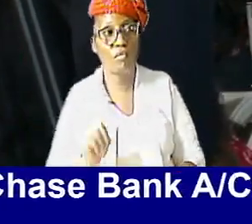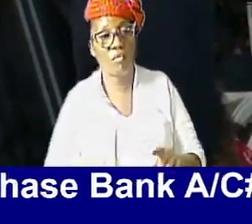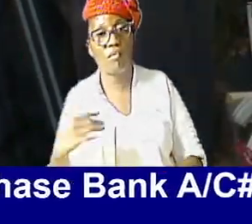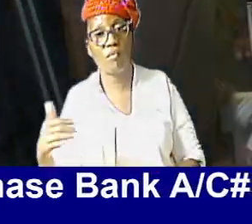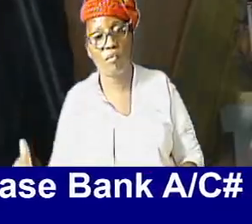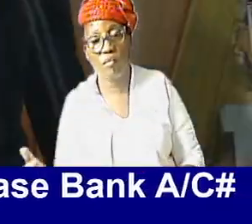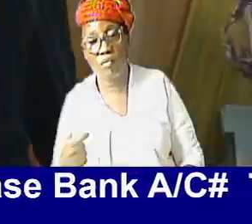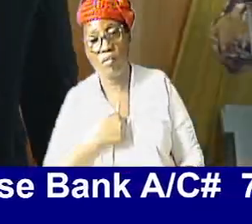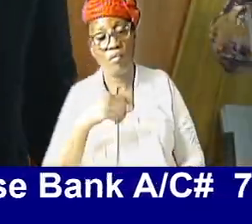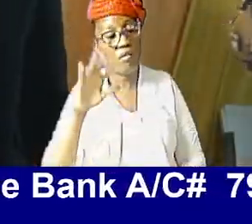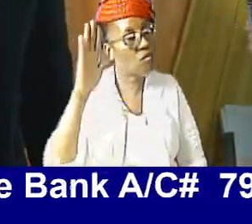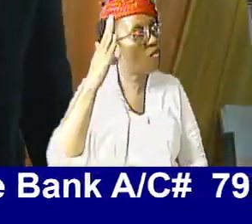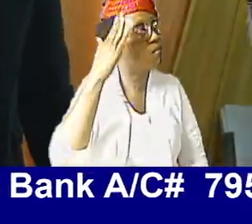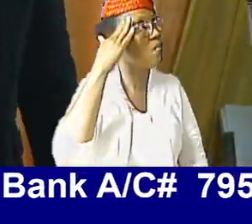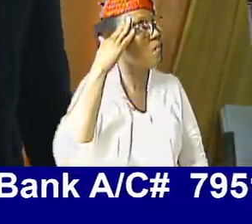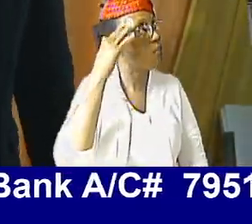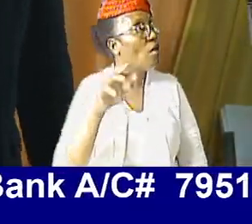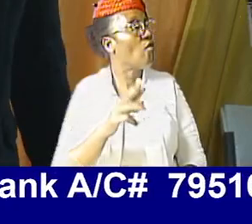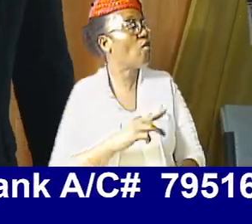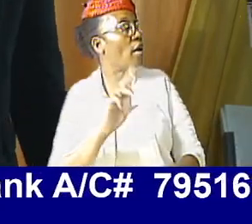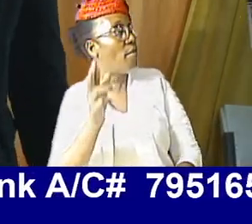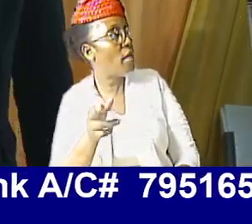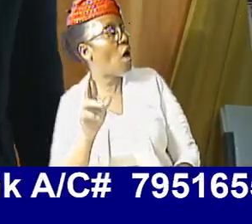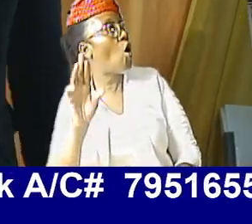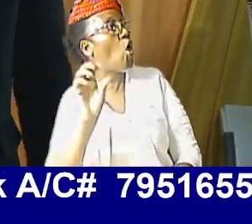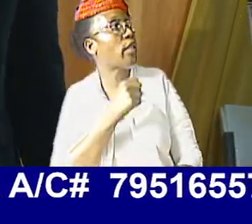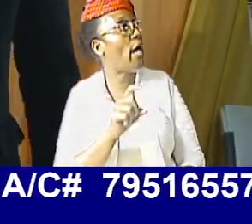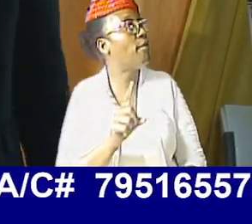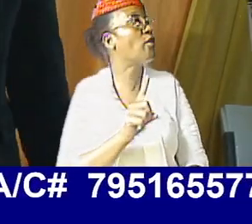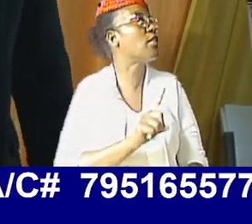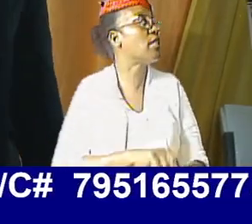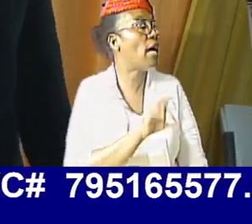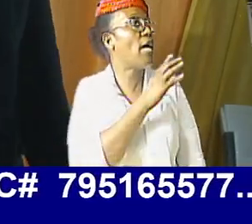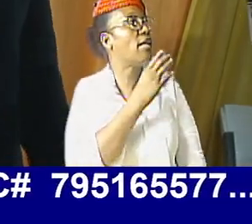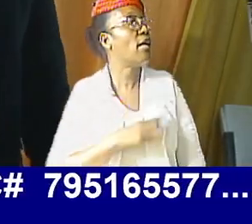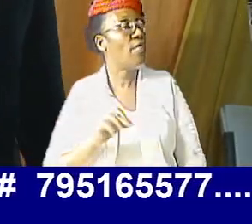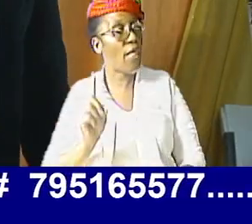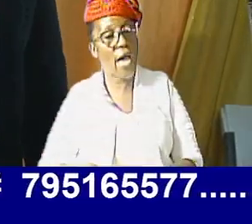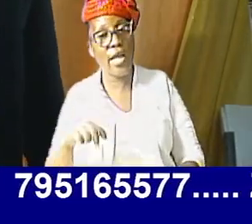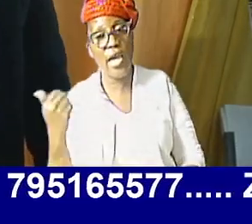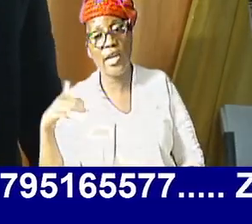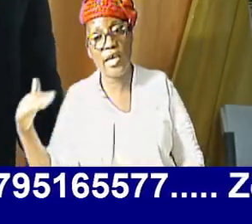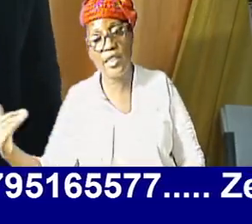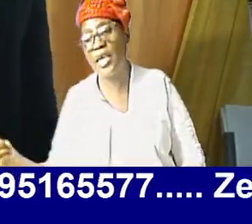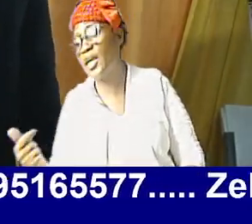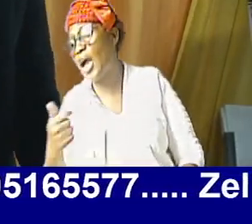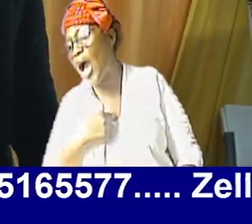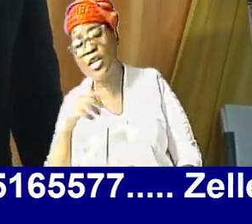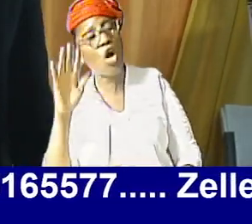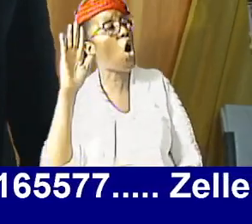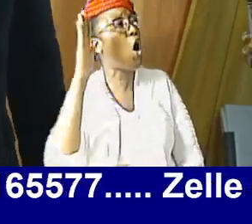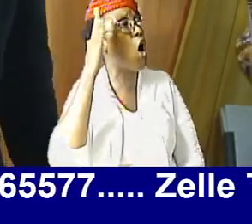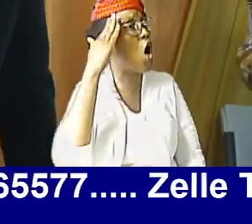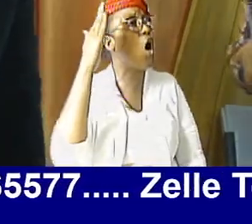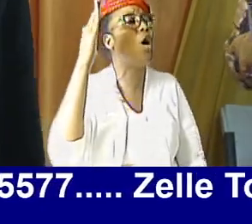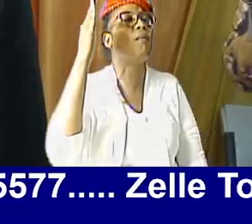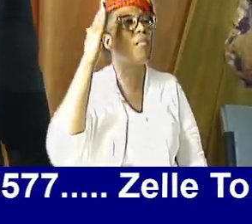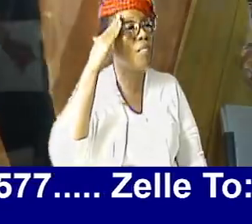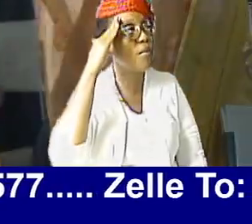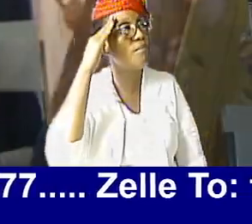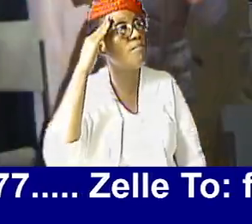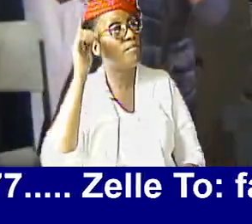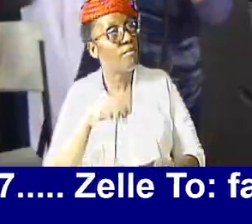than anything I know. One more time. I'd rather be an old time Christian than anything I